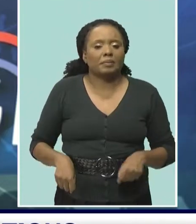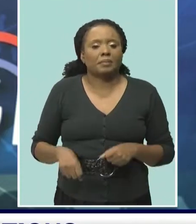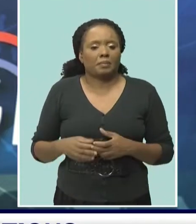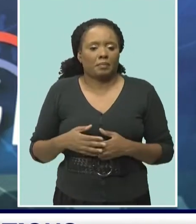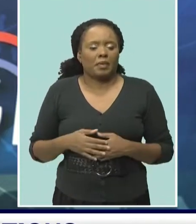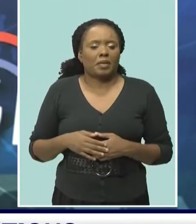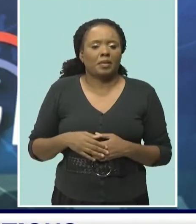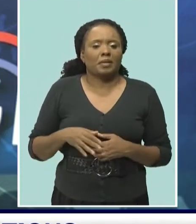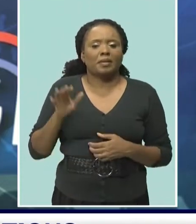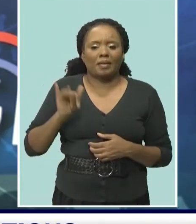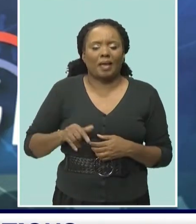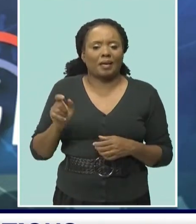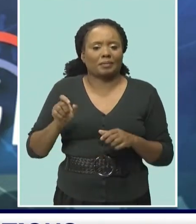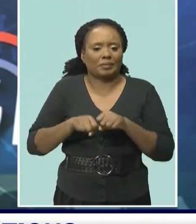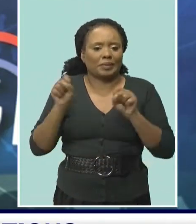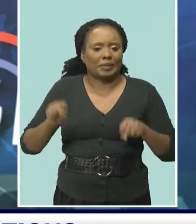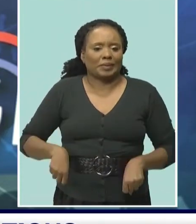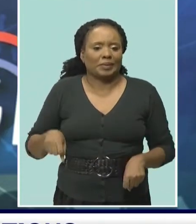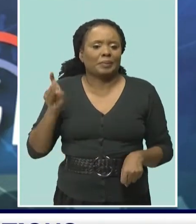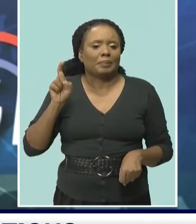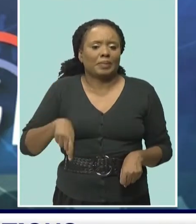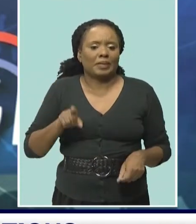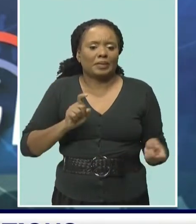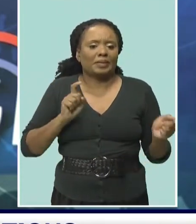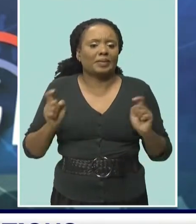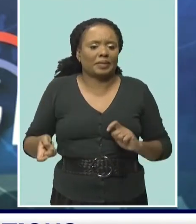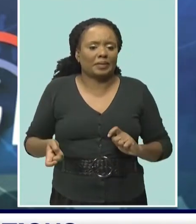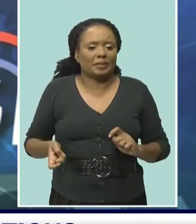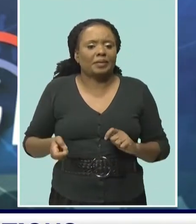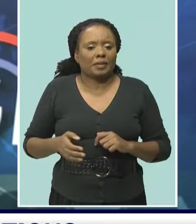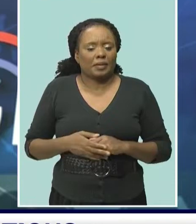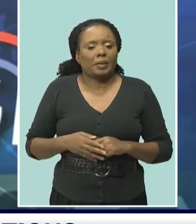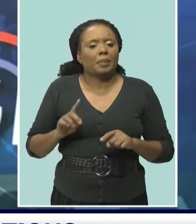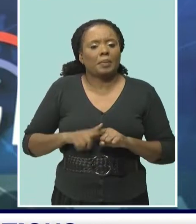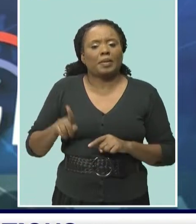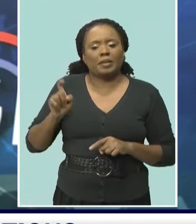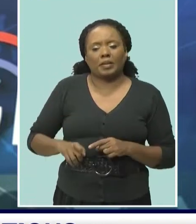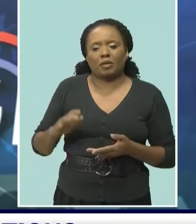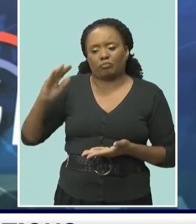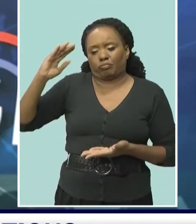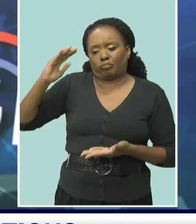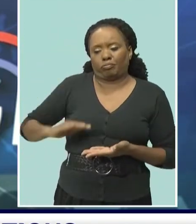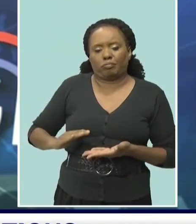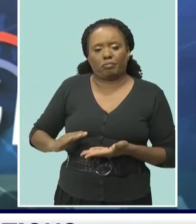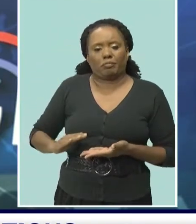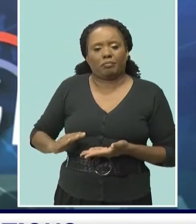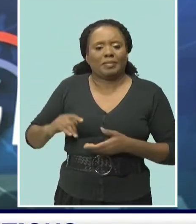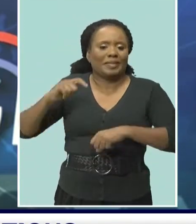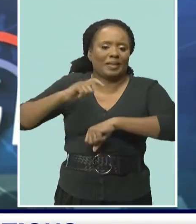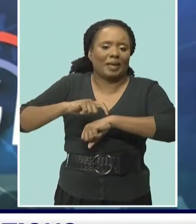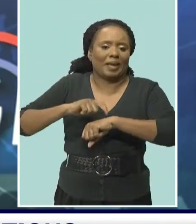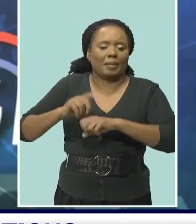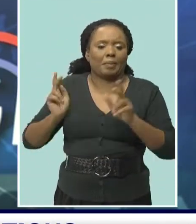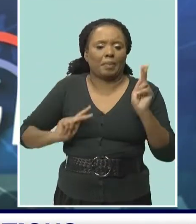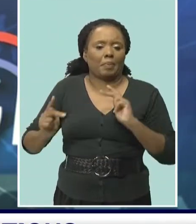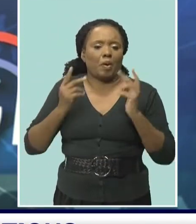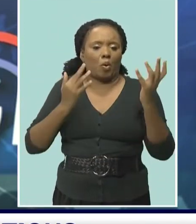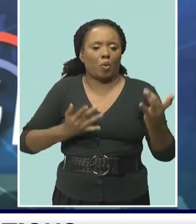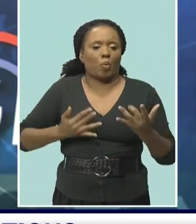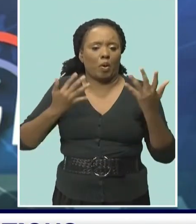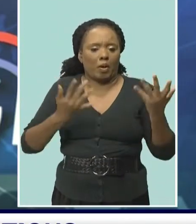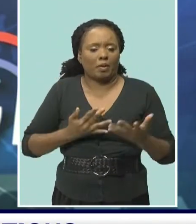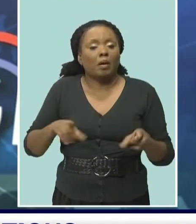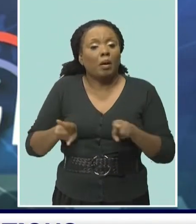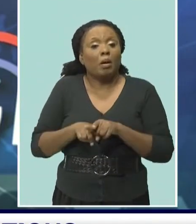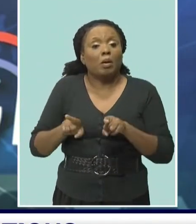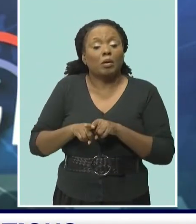wards. This is credited as one of the factors which shortened the wait times in the department. The minister then provided some insight into the hospital's